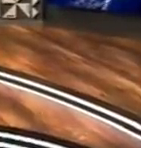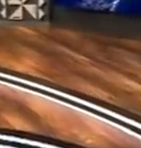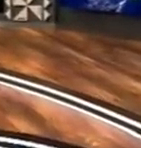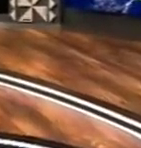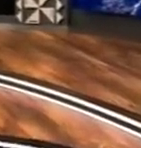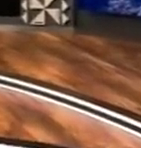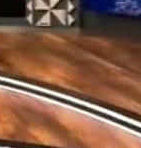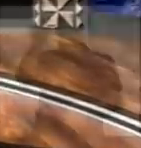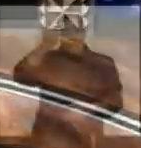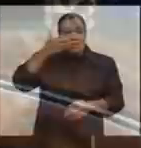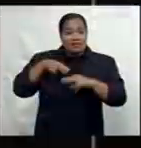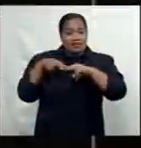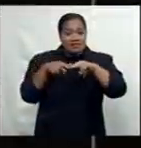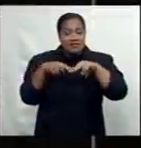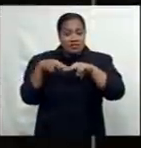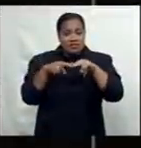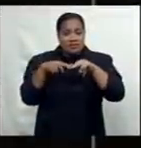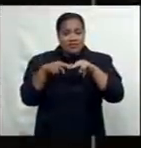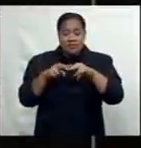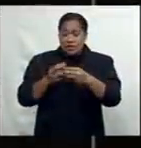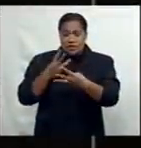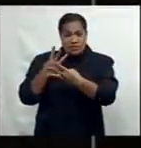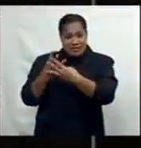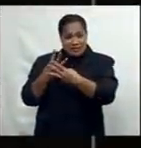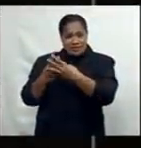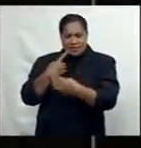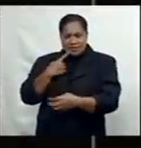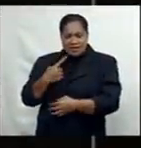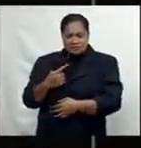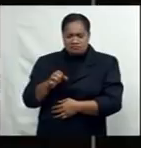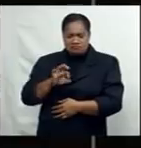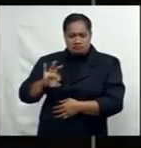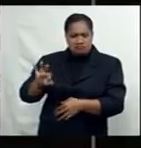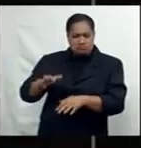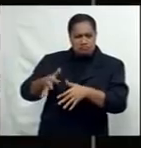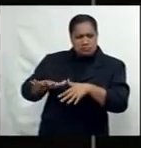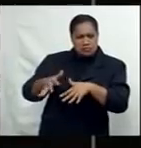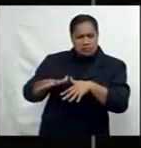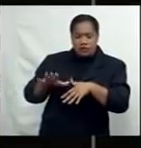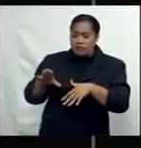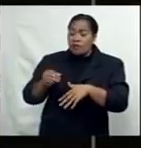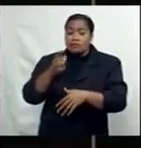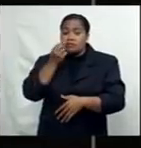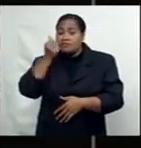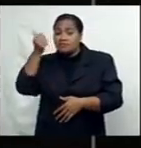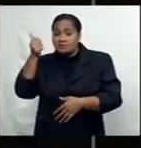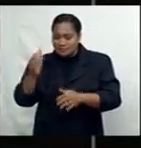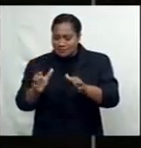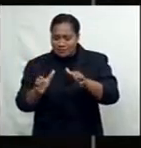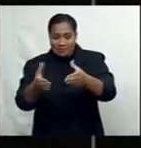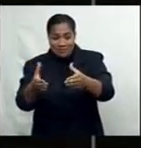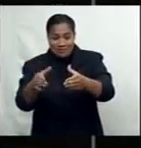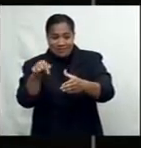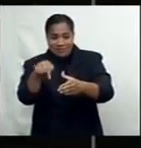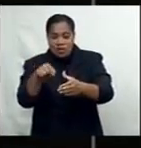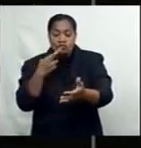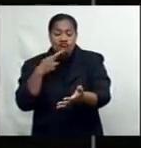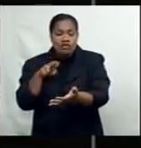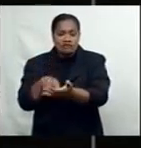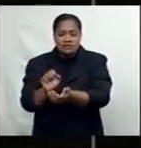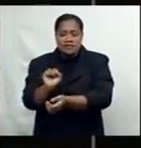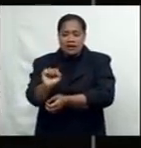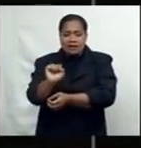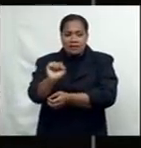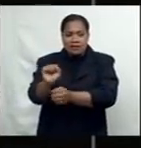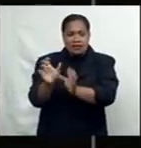Good evening, Fiji. SEDALPA claims they're not shaken by Sitiveni Rambuka's recent political move to register his